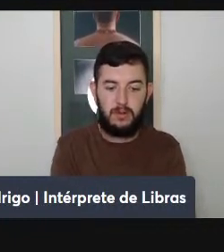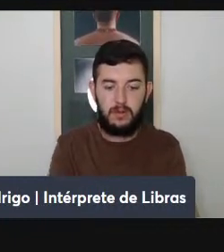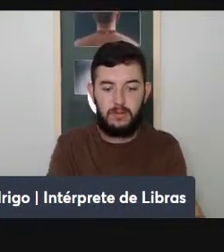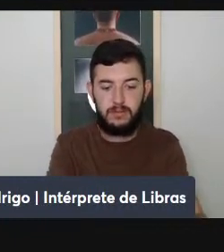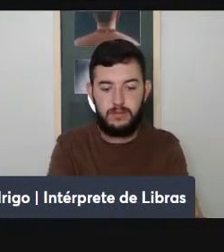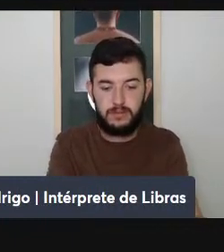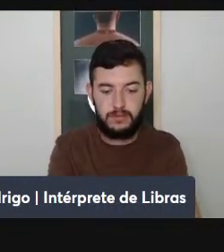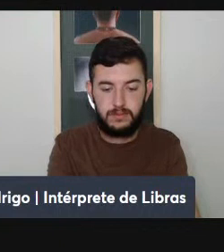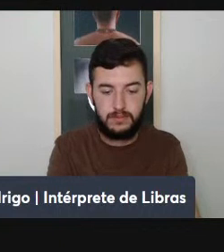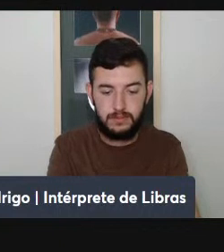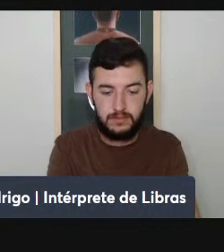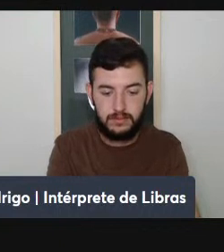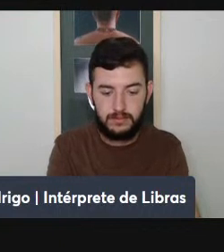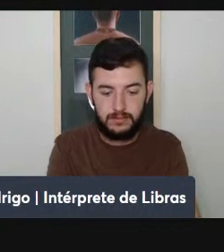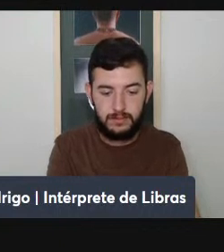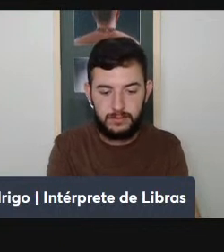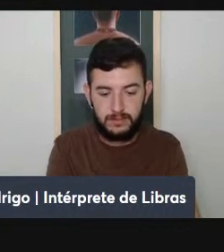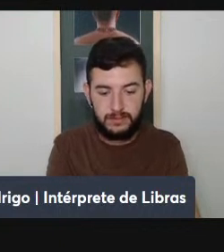particularly